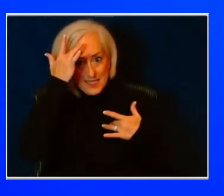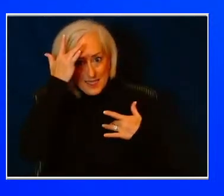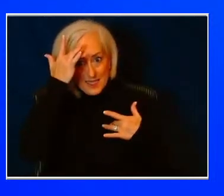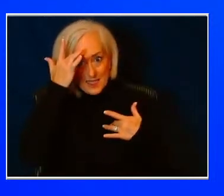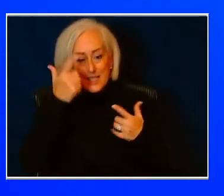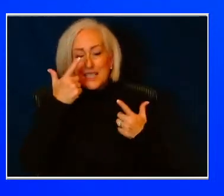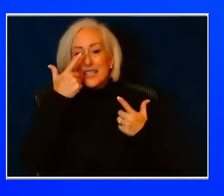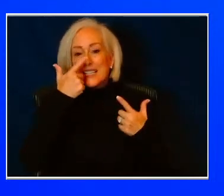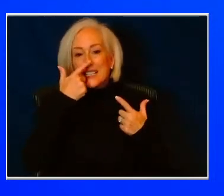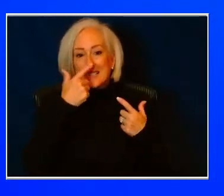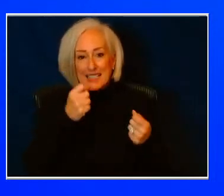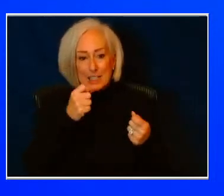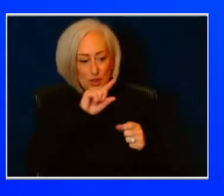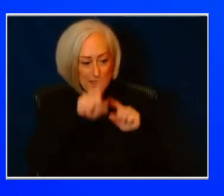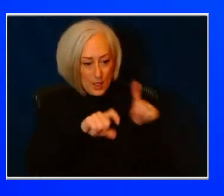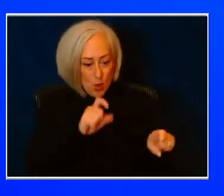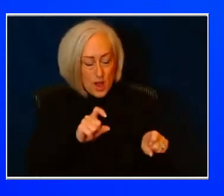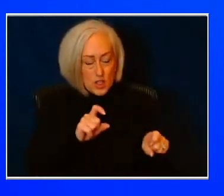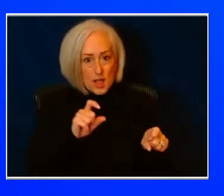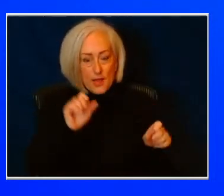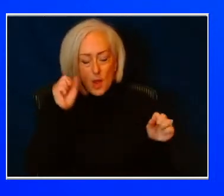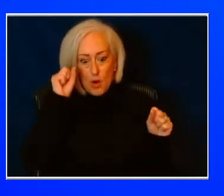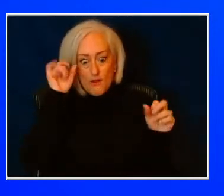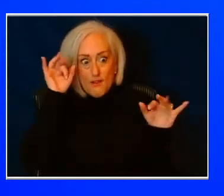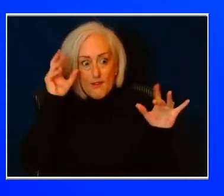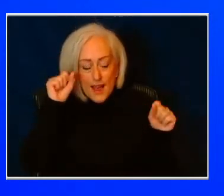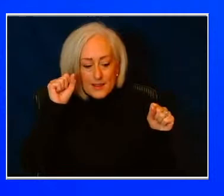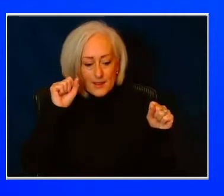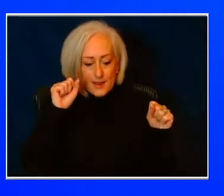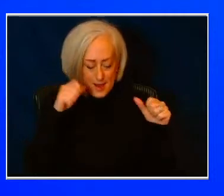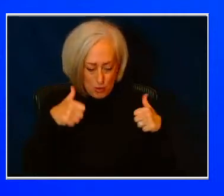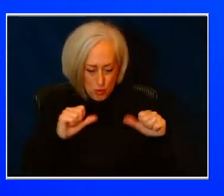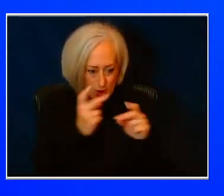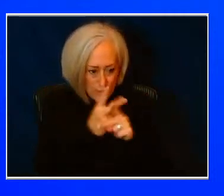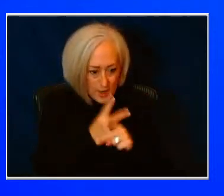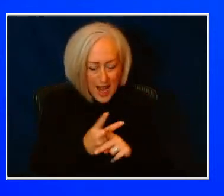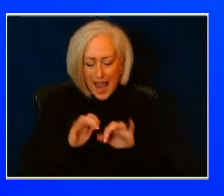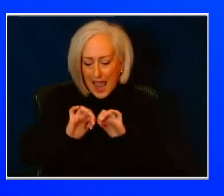question. We are fascinated by it, that how can you have a clumping and that cause